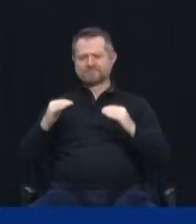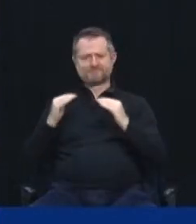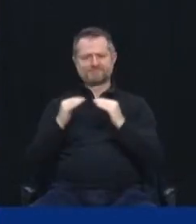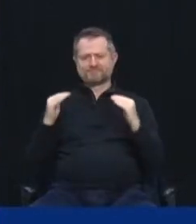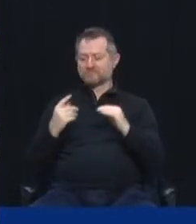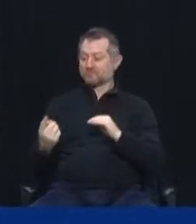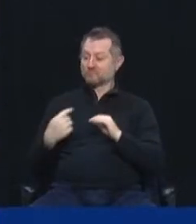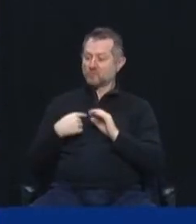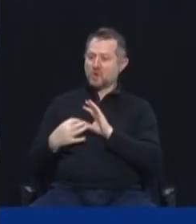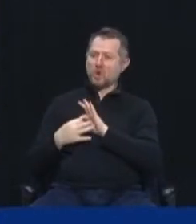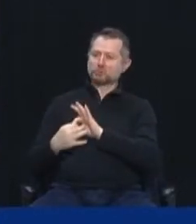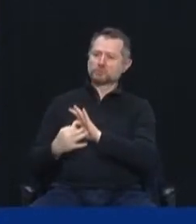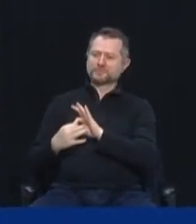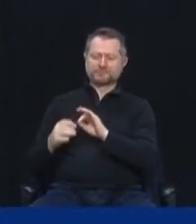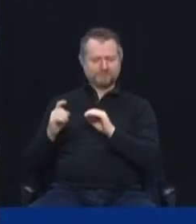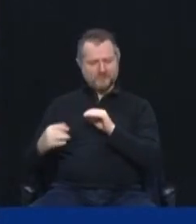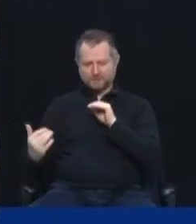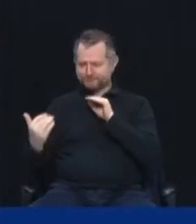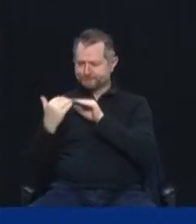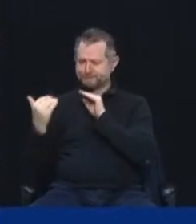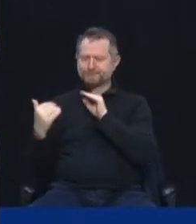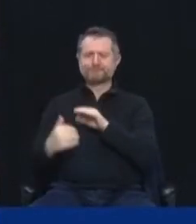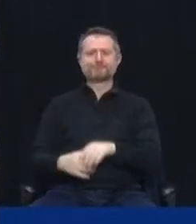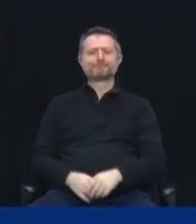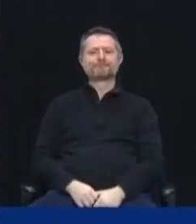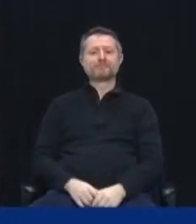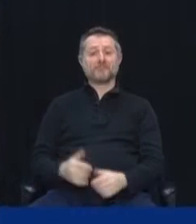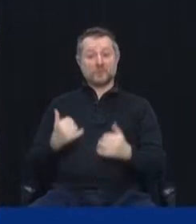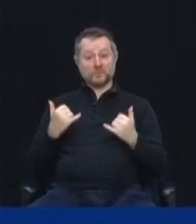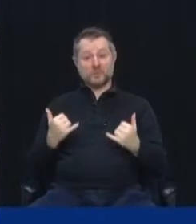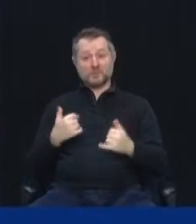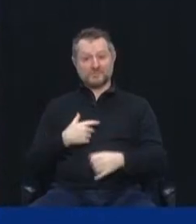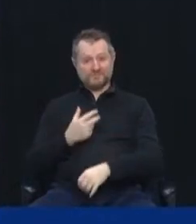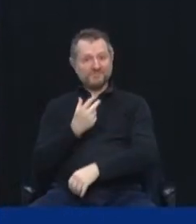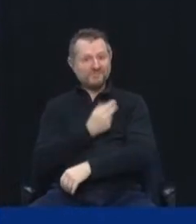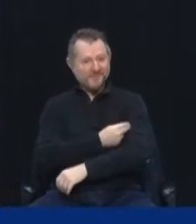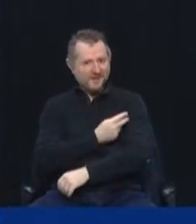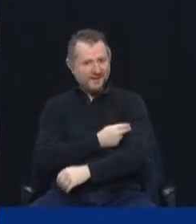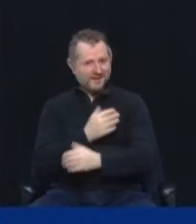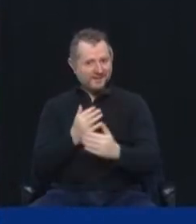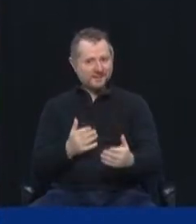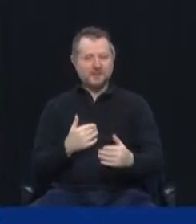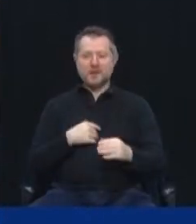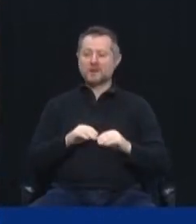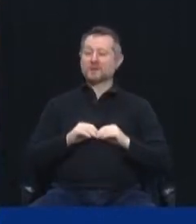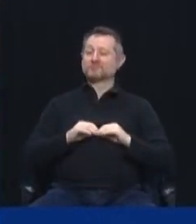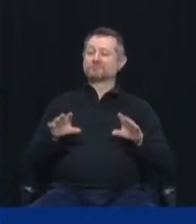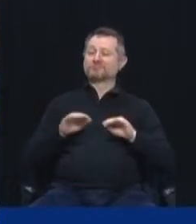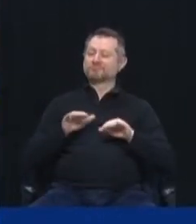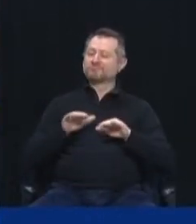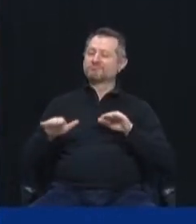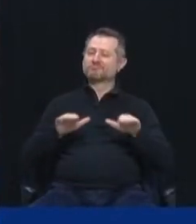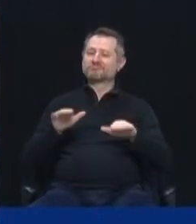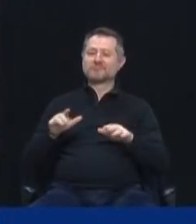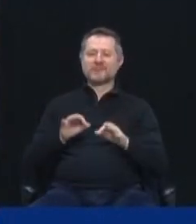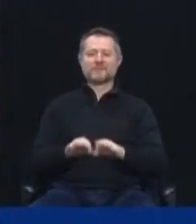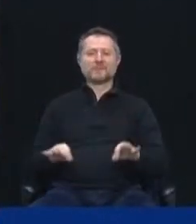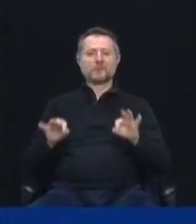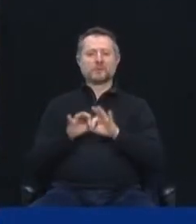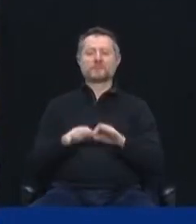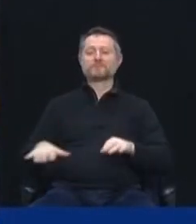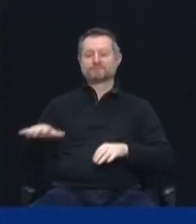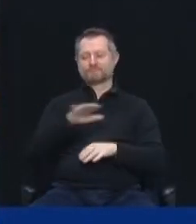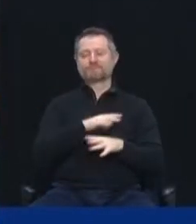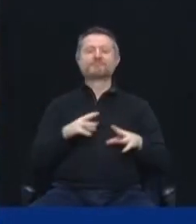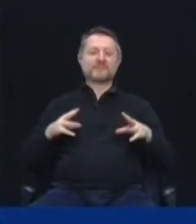life. So we have the vaccine, and we're getting out the vaccine, and it's important that everyone gets the vaccine. But